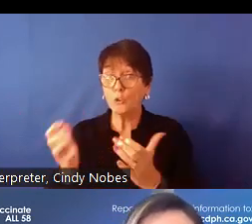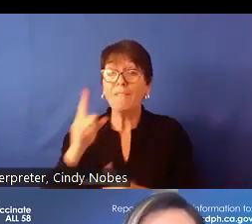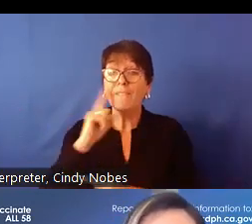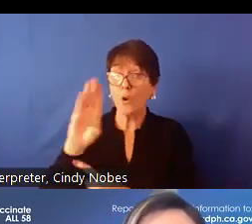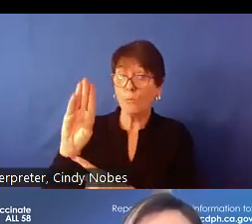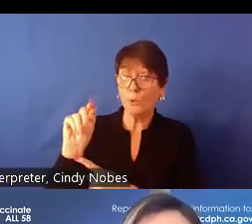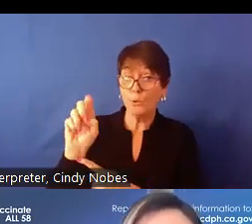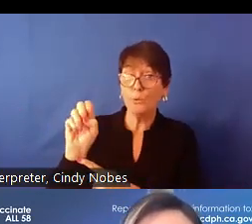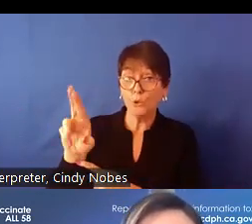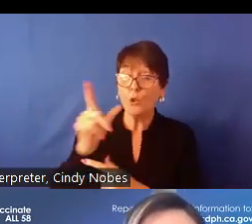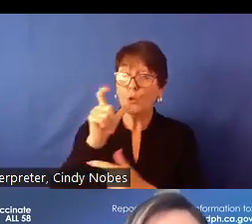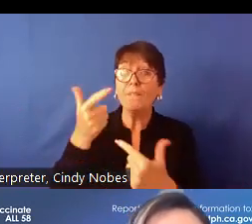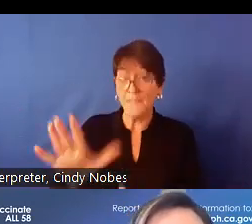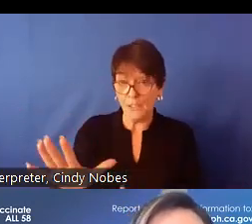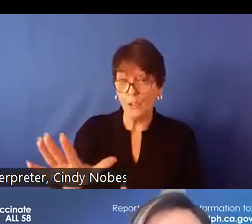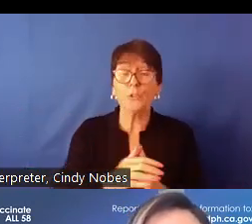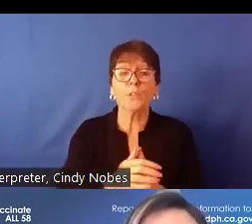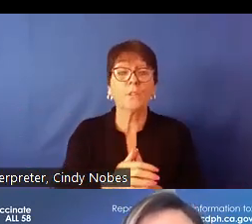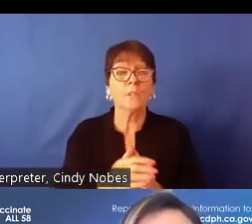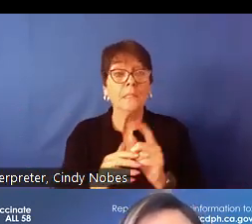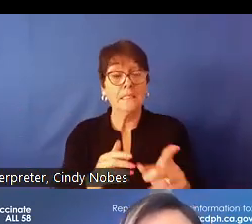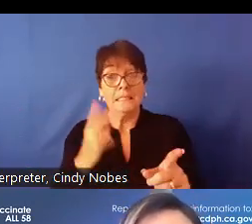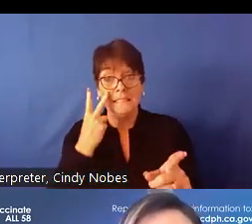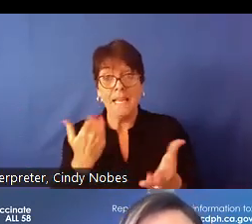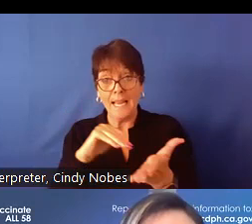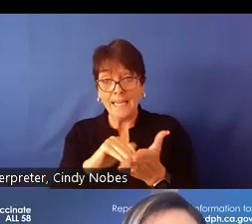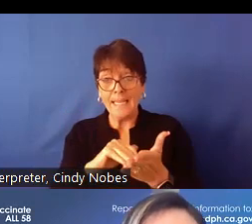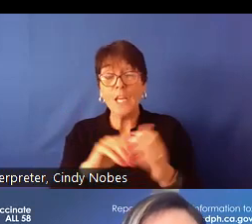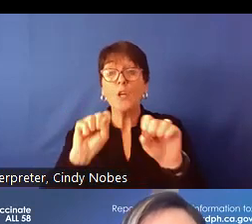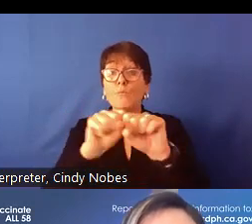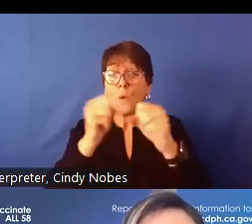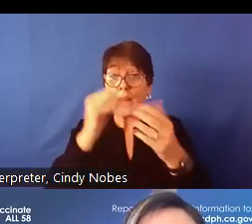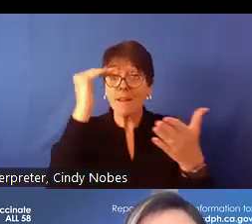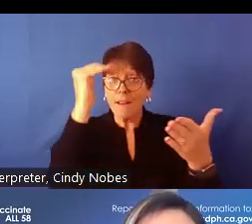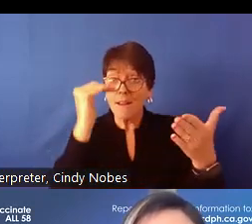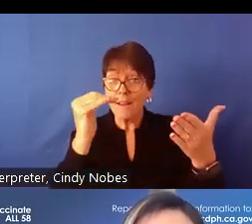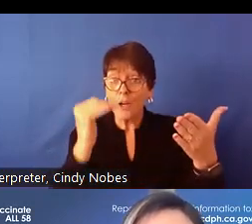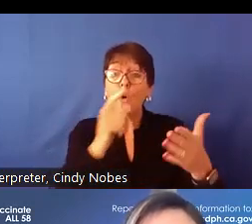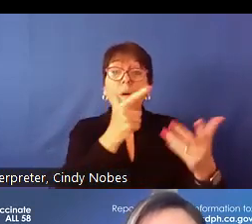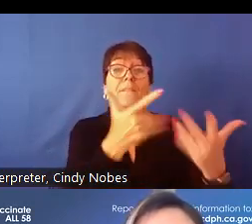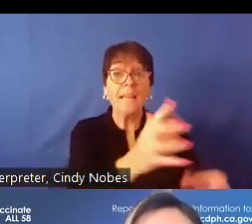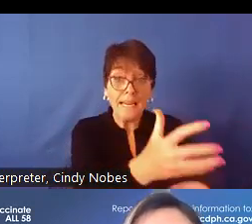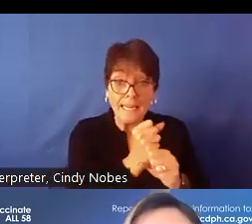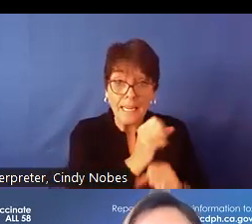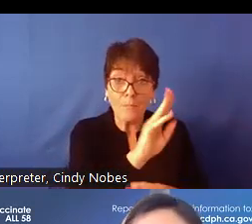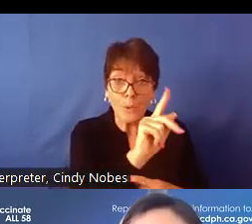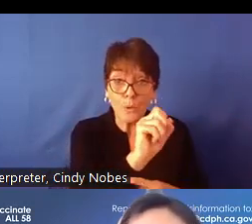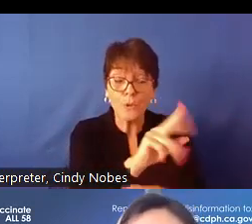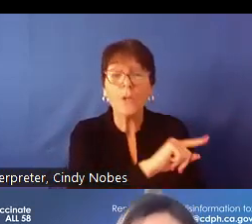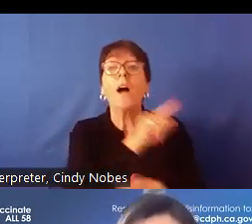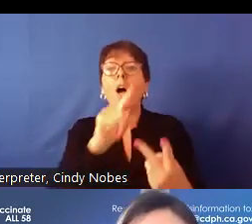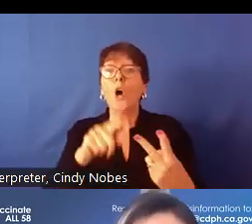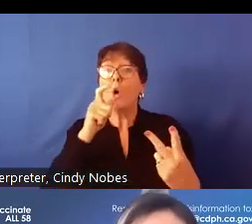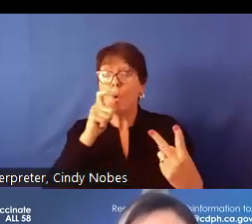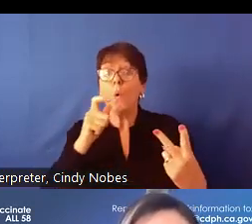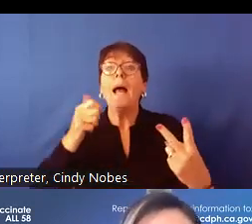boosters, so booster completion by age group. Here again, you'll see the breakdown of those that have received a booster and those that are eligible but